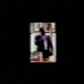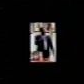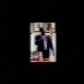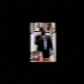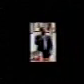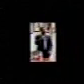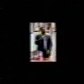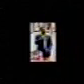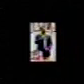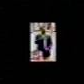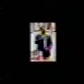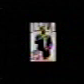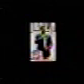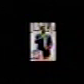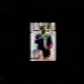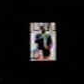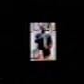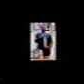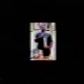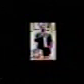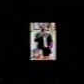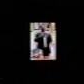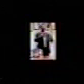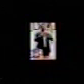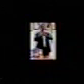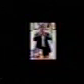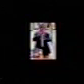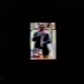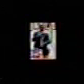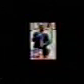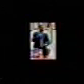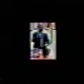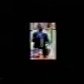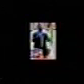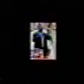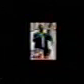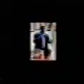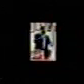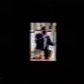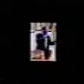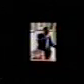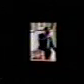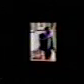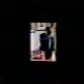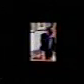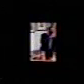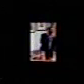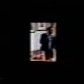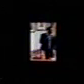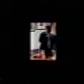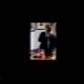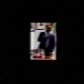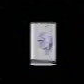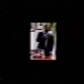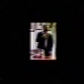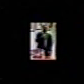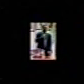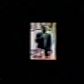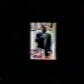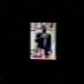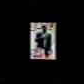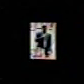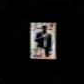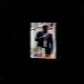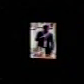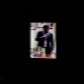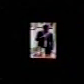authority, we have the strength. We have the authority, and we have the bulldozer to bring everything down